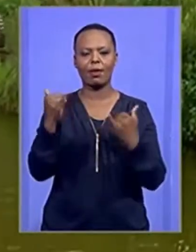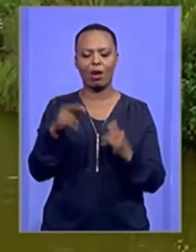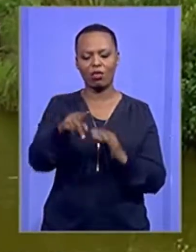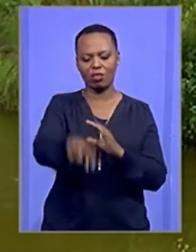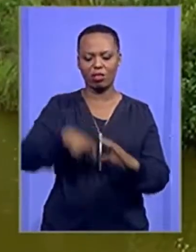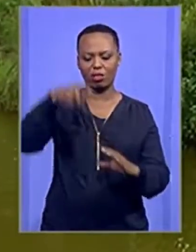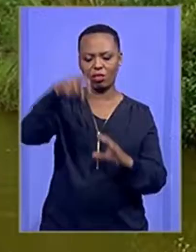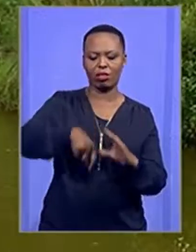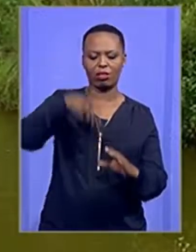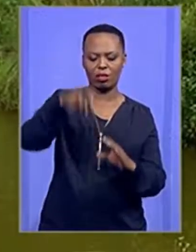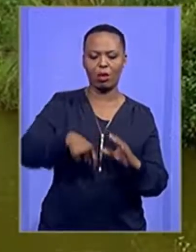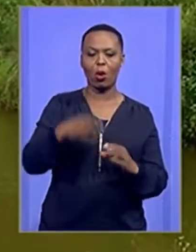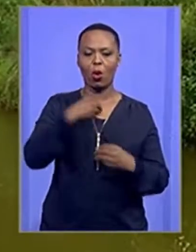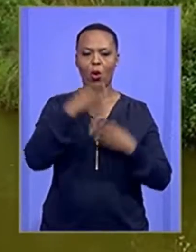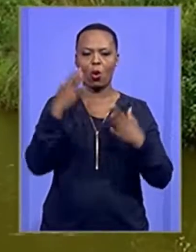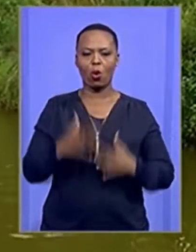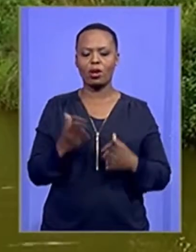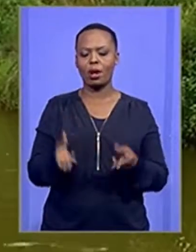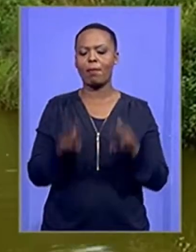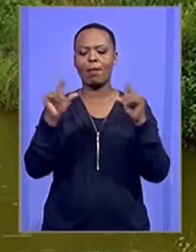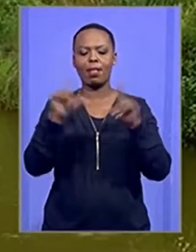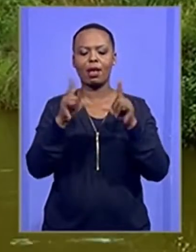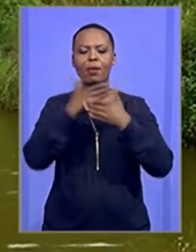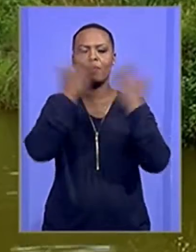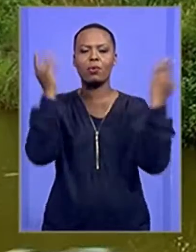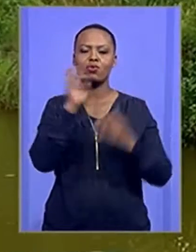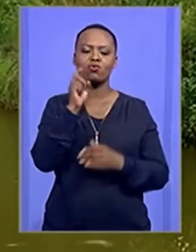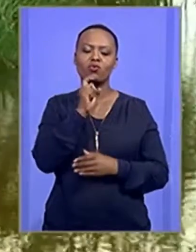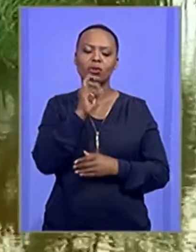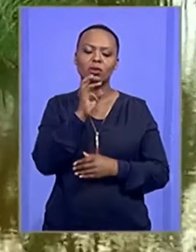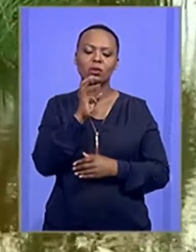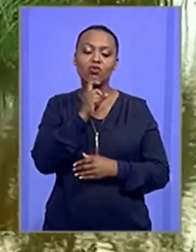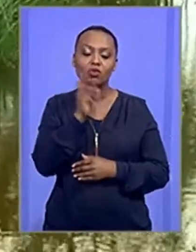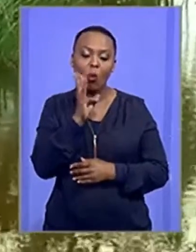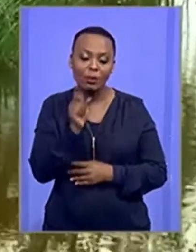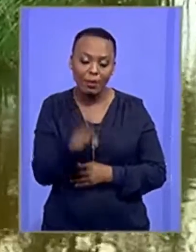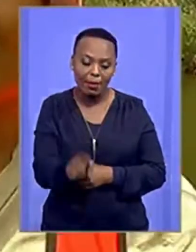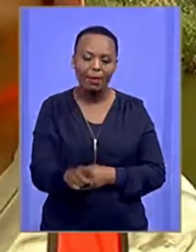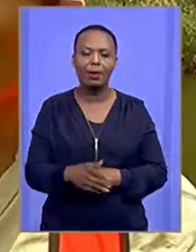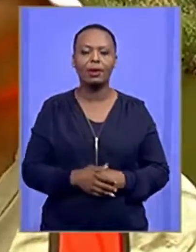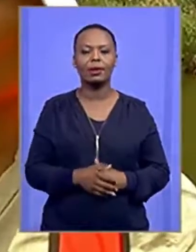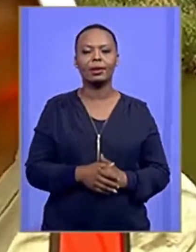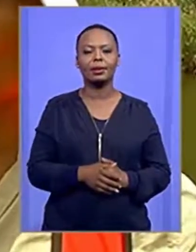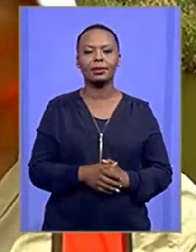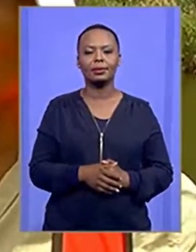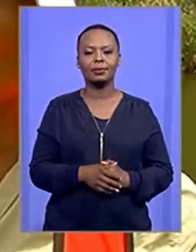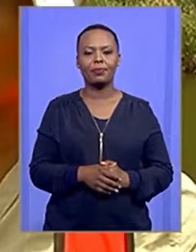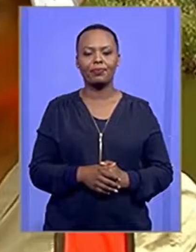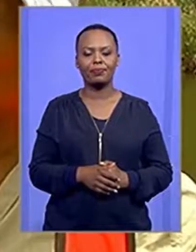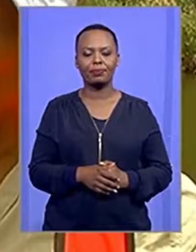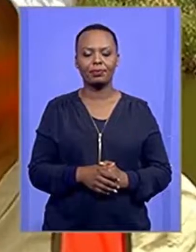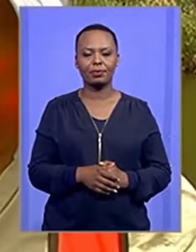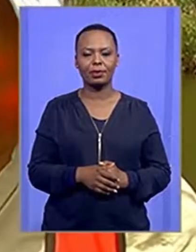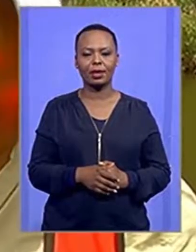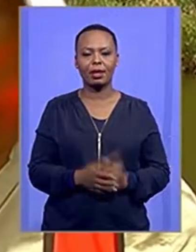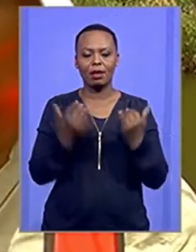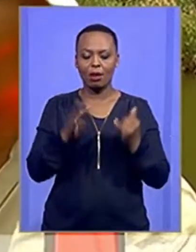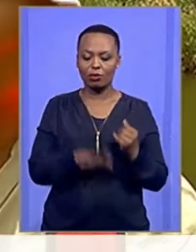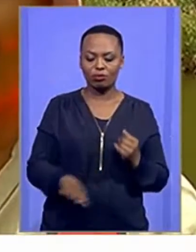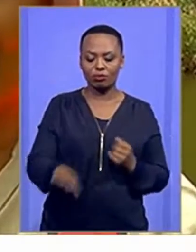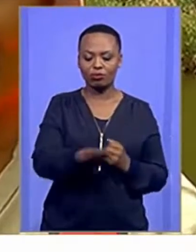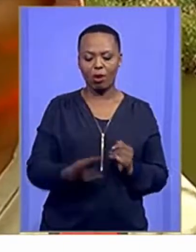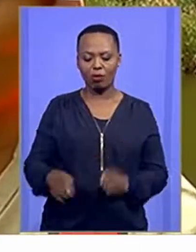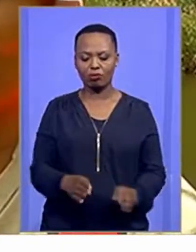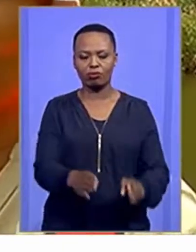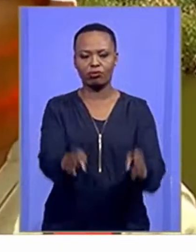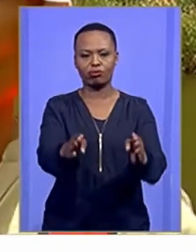wa lefelo le a hweditšwe a sena lengwalo la maleba la go šomiša meetse. Re tlo phušila matamo